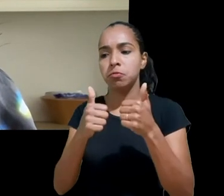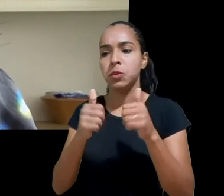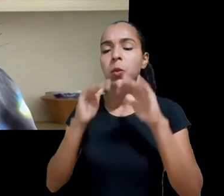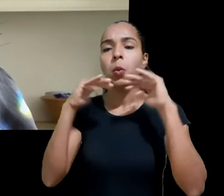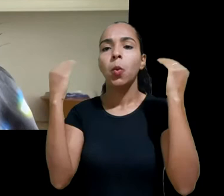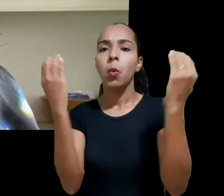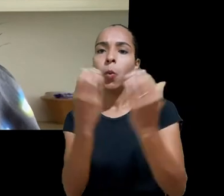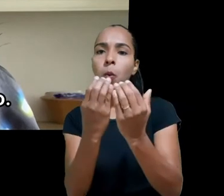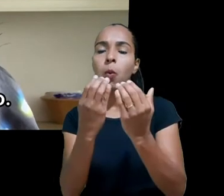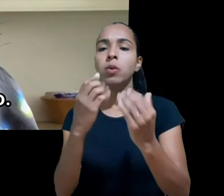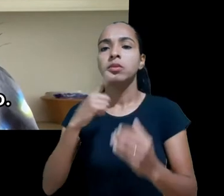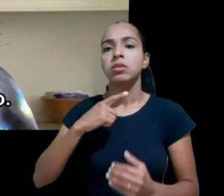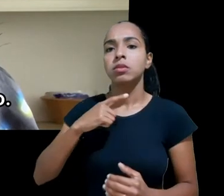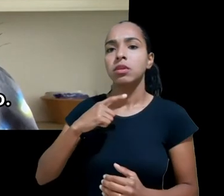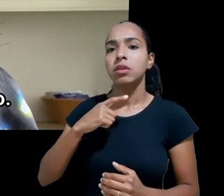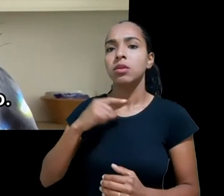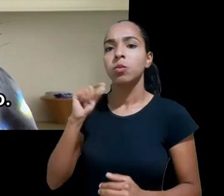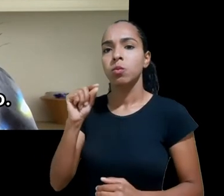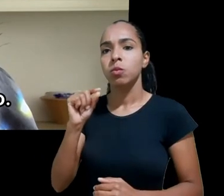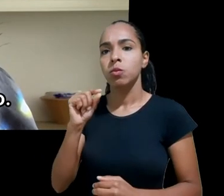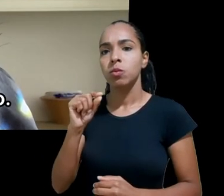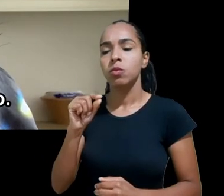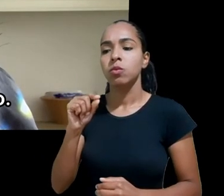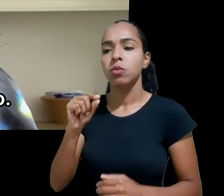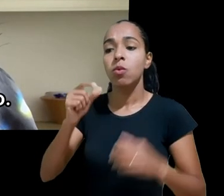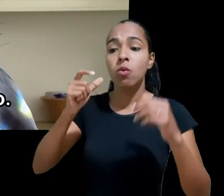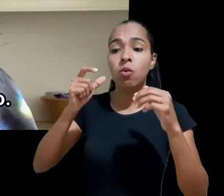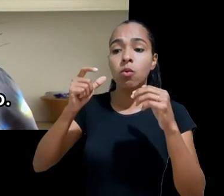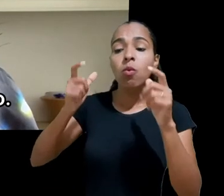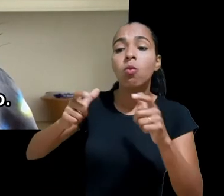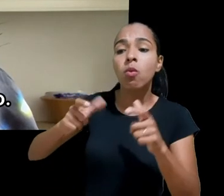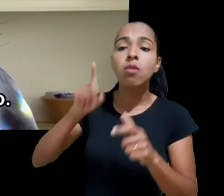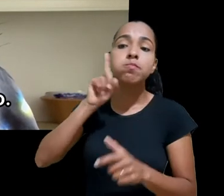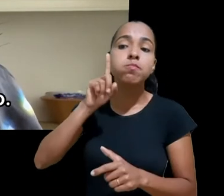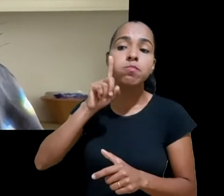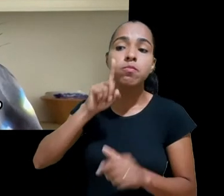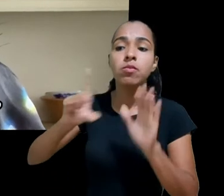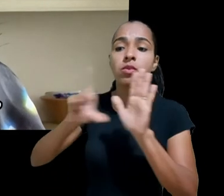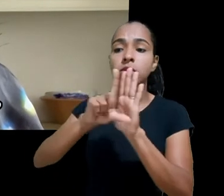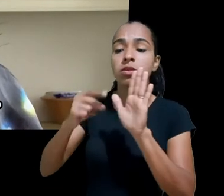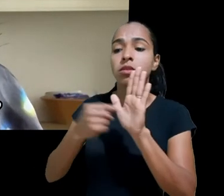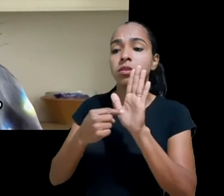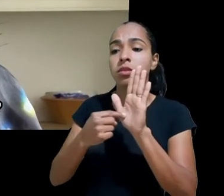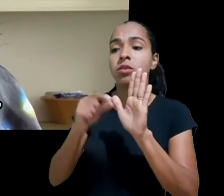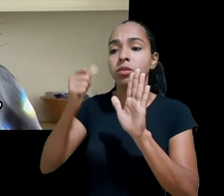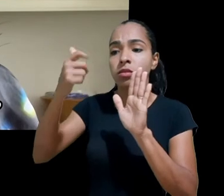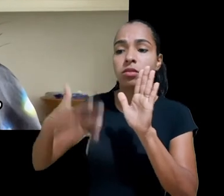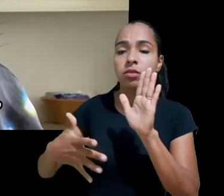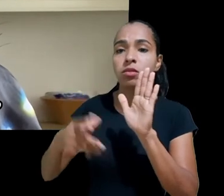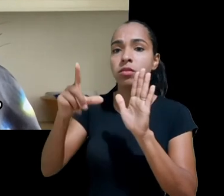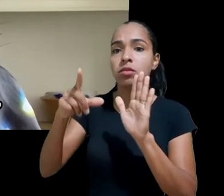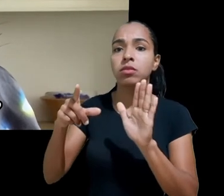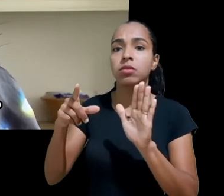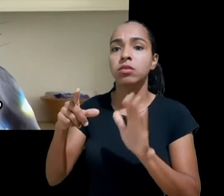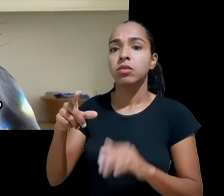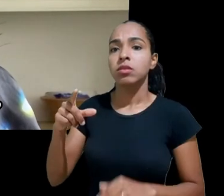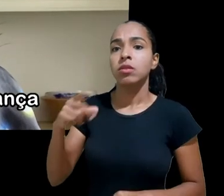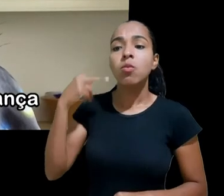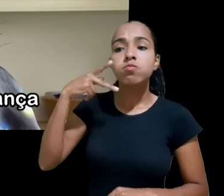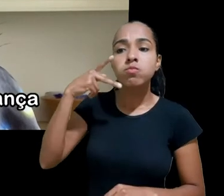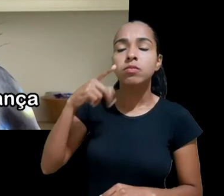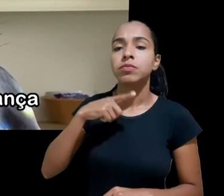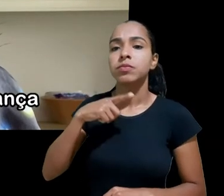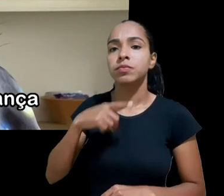bill out and Senator Blumenthal has got the Kids Act in front of the Senate now while the US doesn't have a federal data regulator